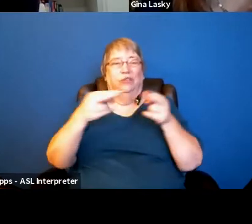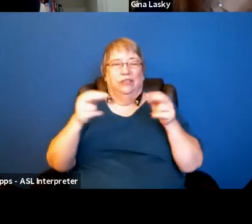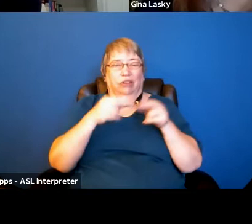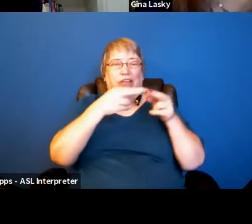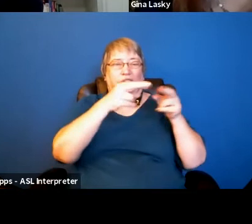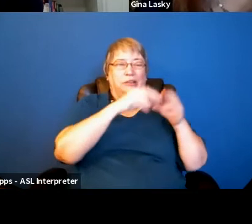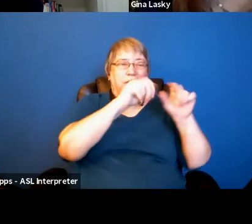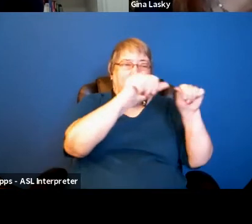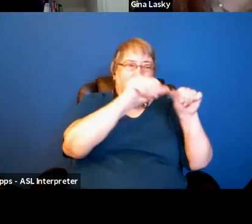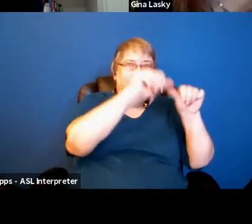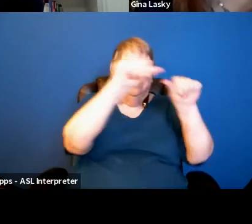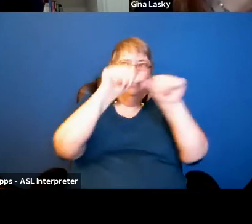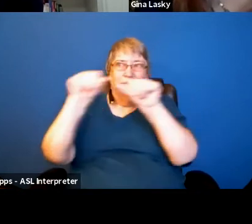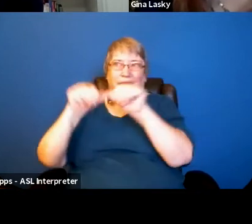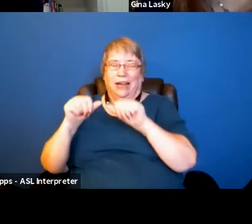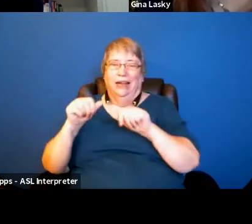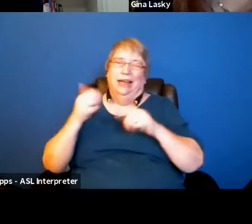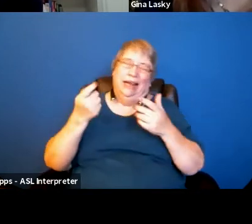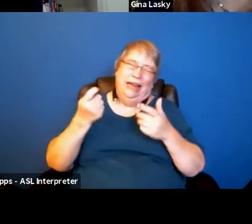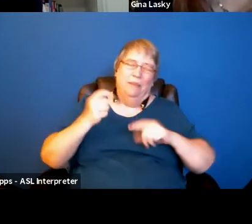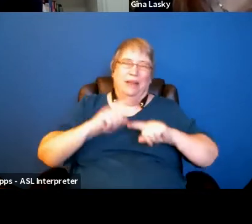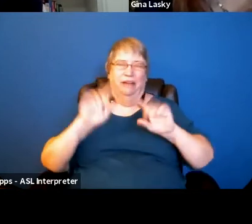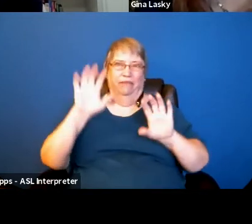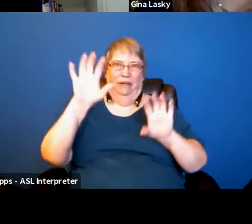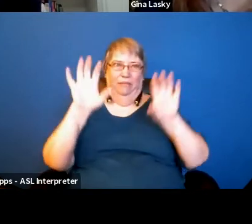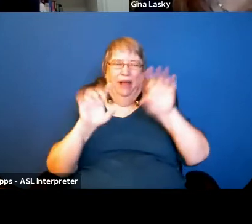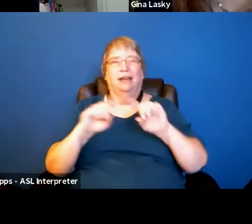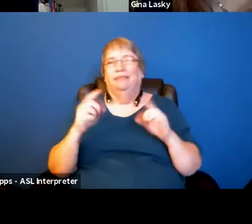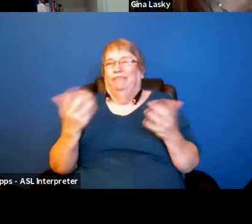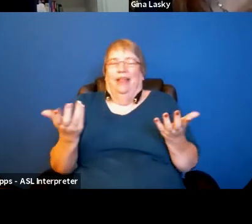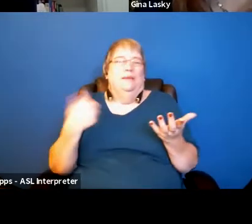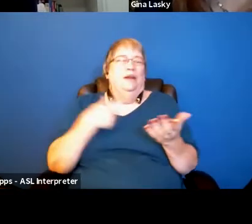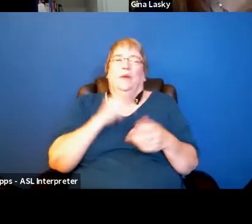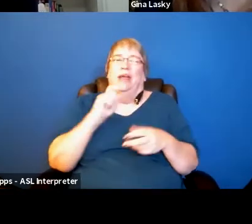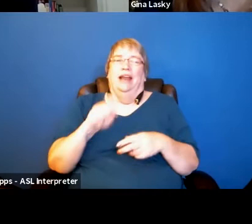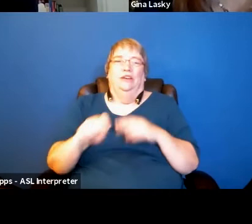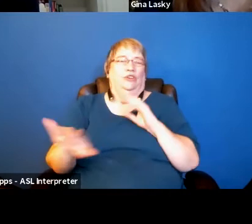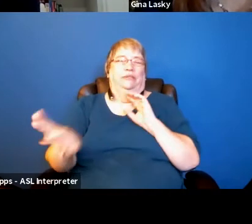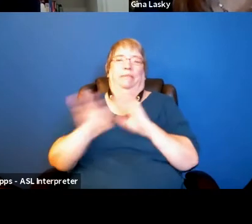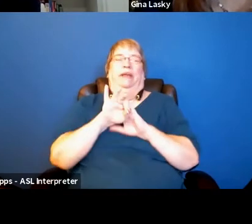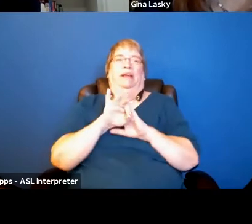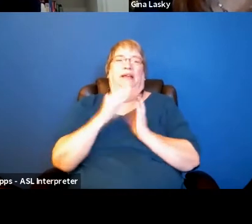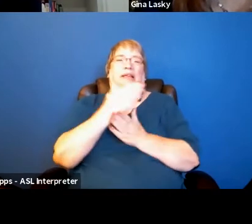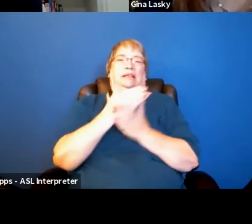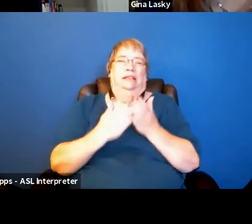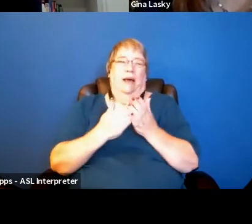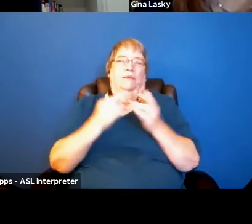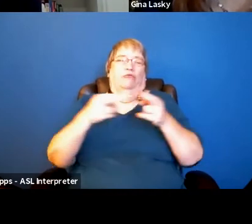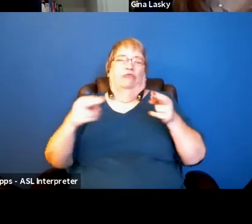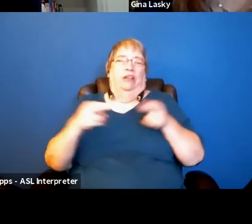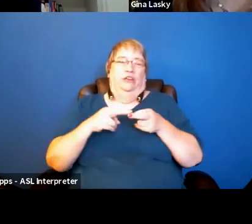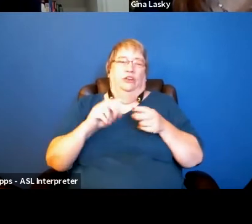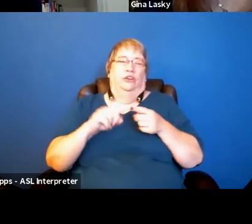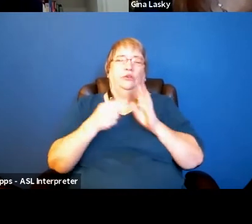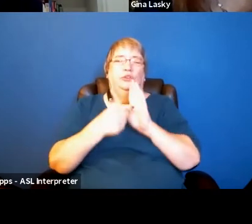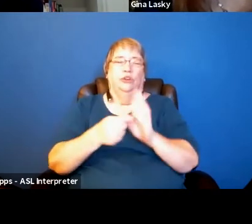but we had to just define some region in order to present our data, and that this